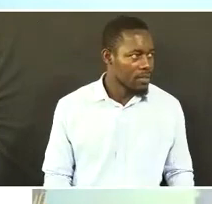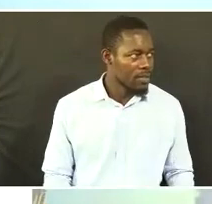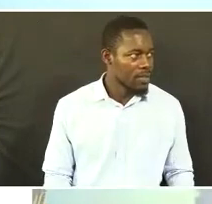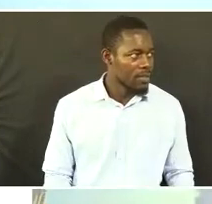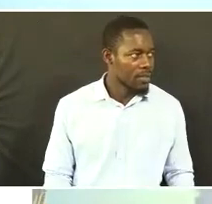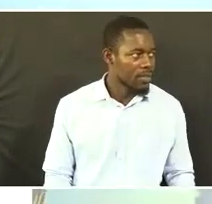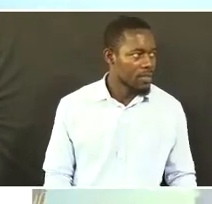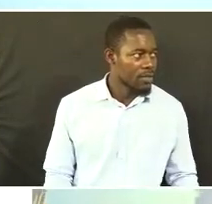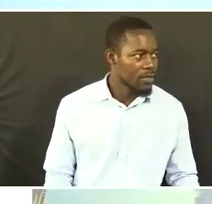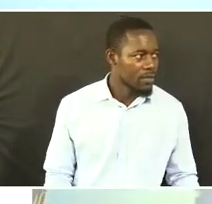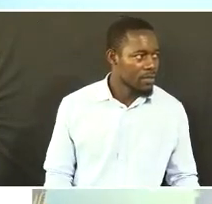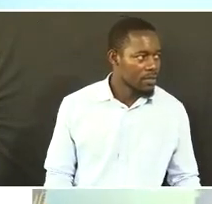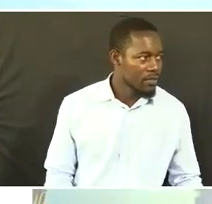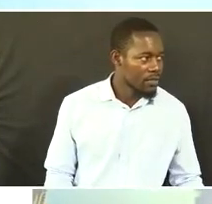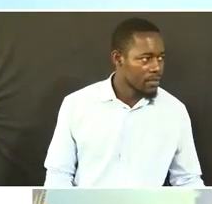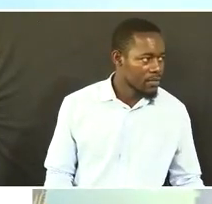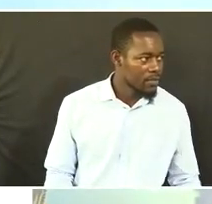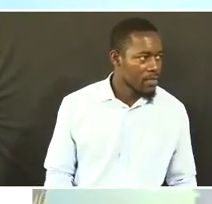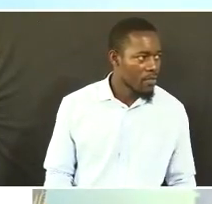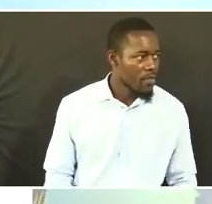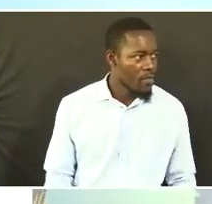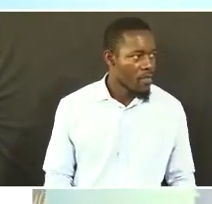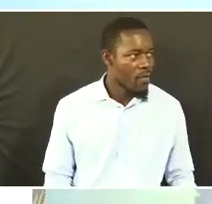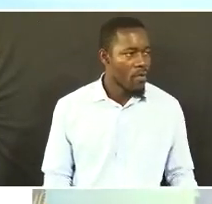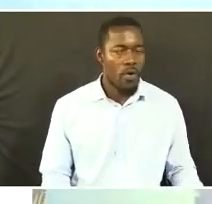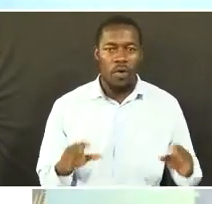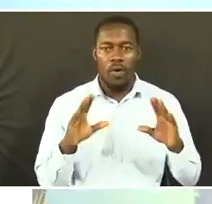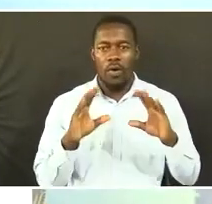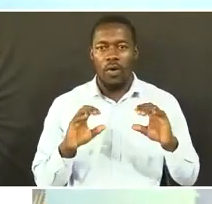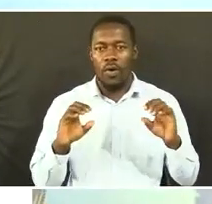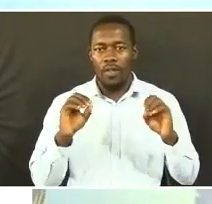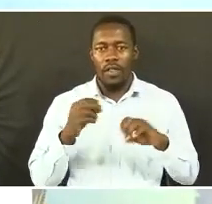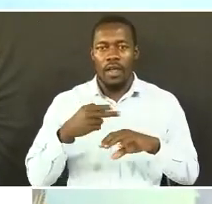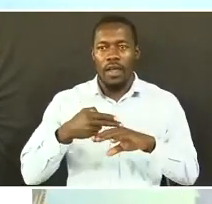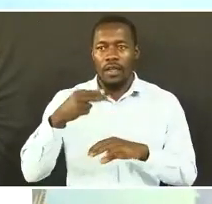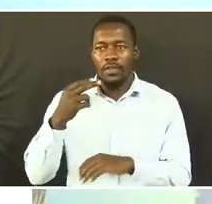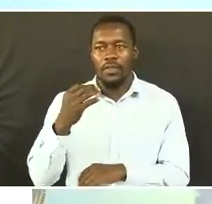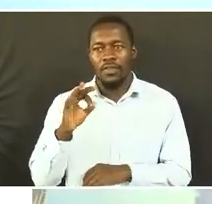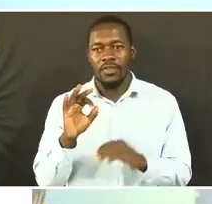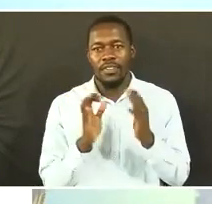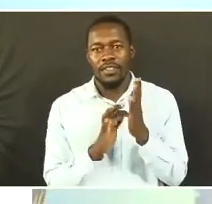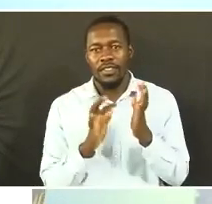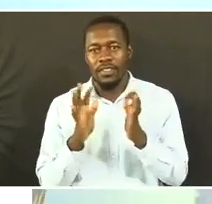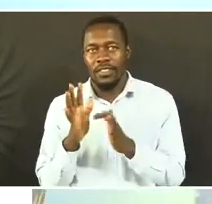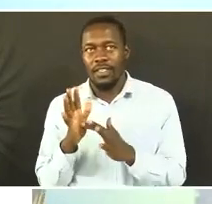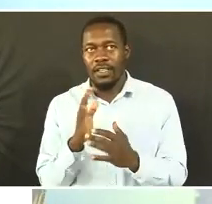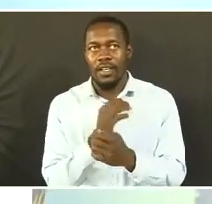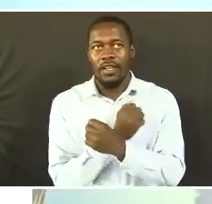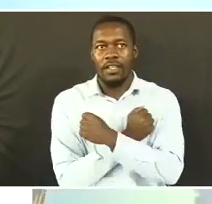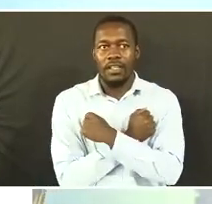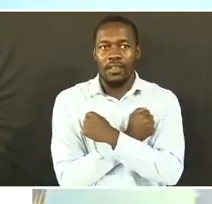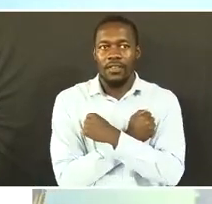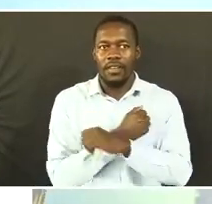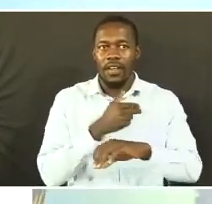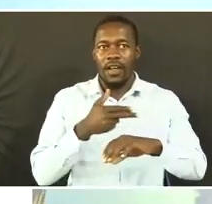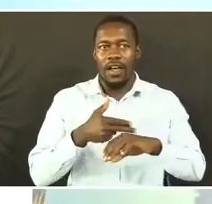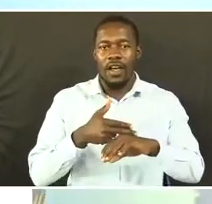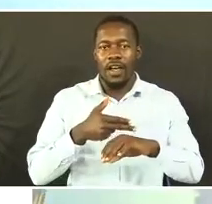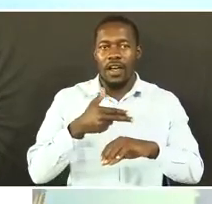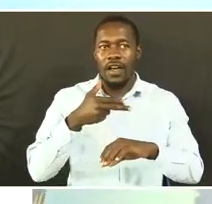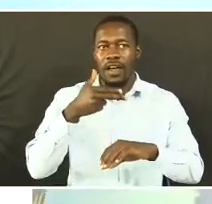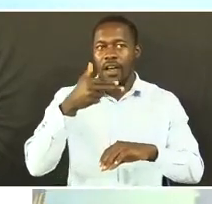Oh, the height of Jesus' love,